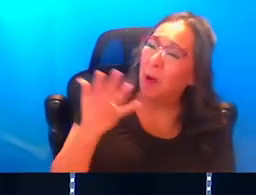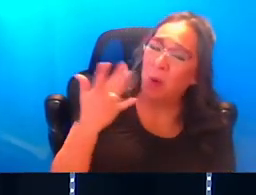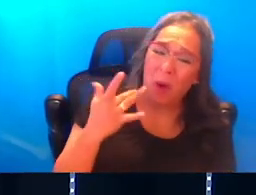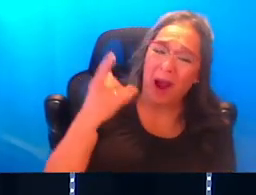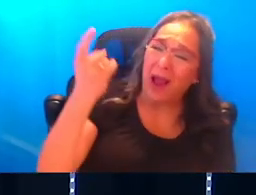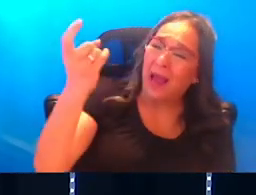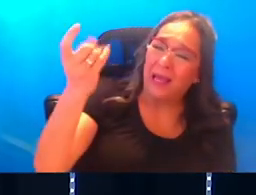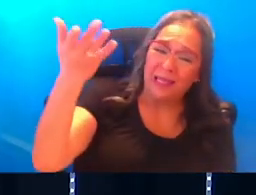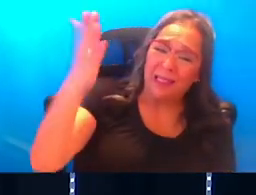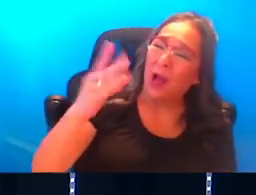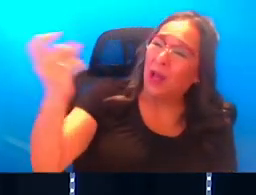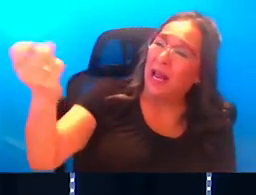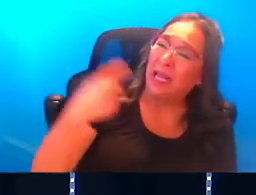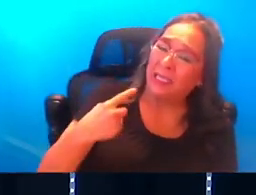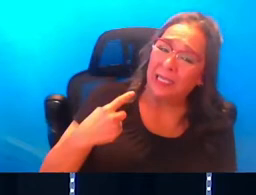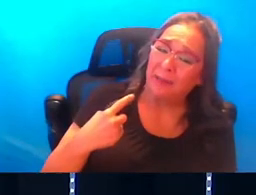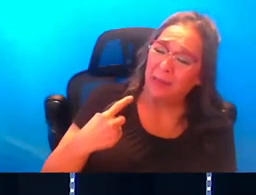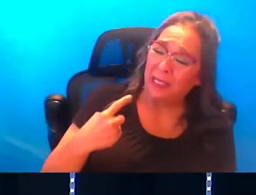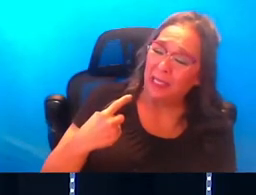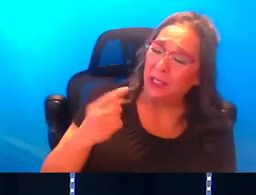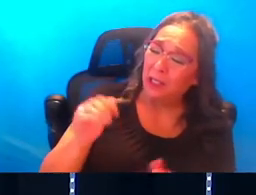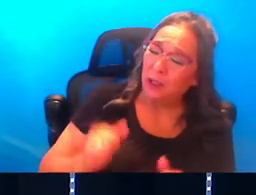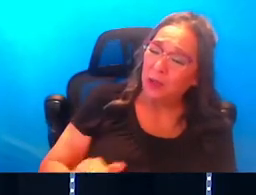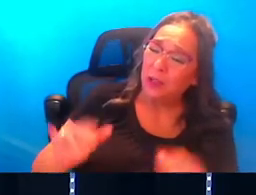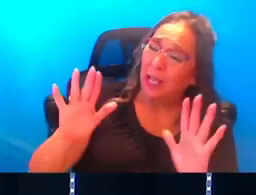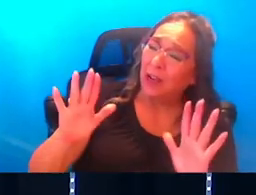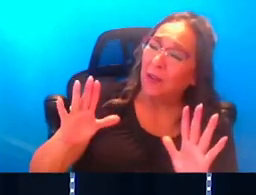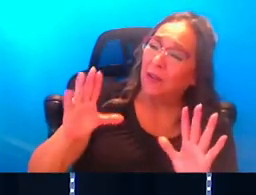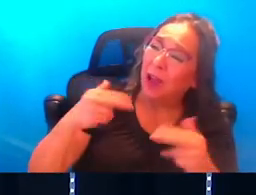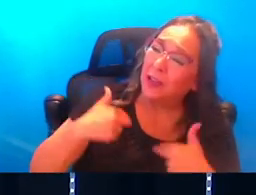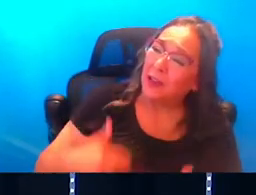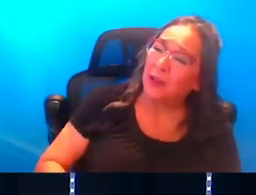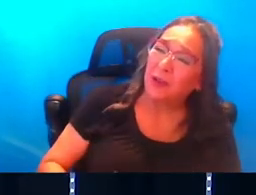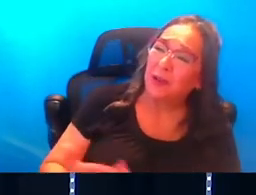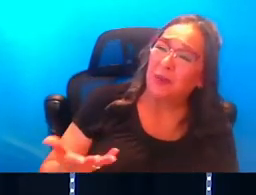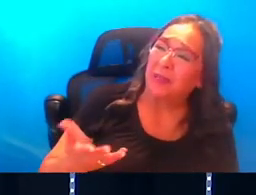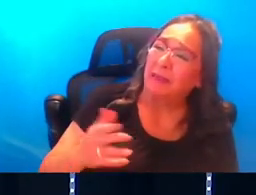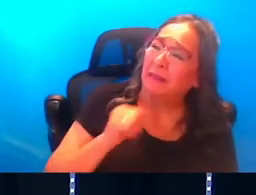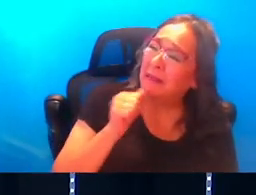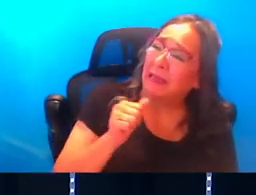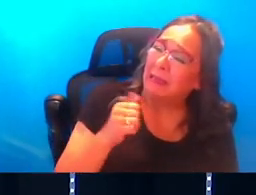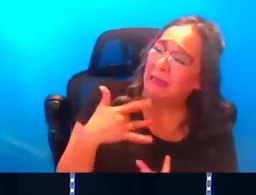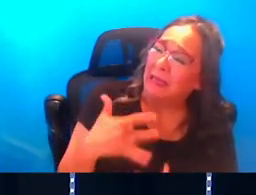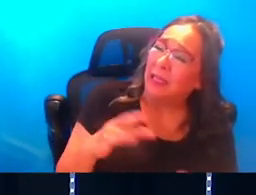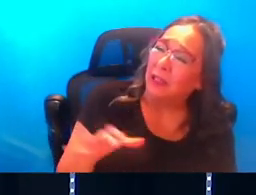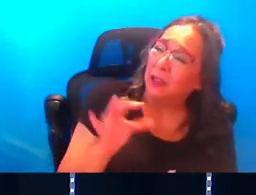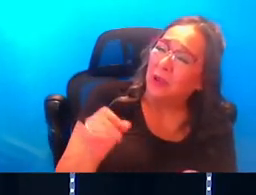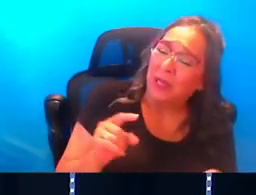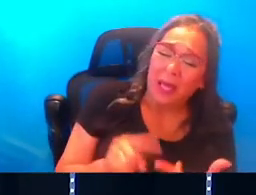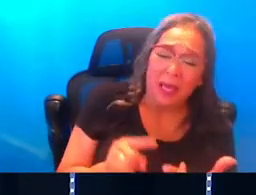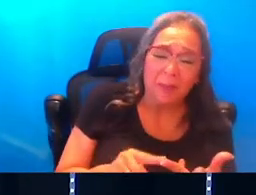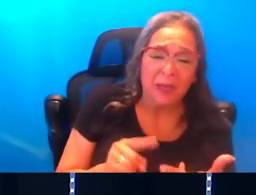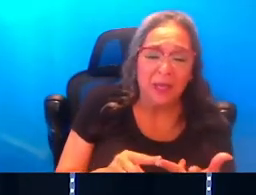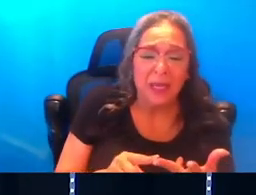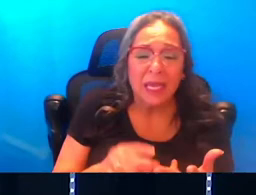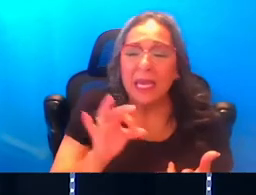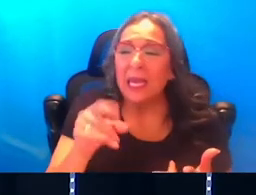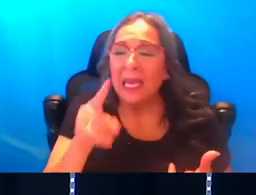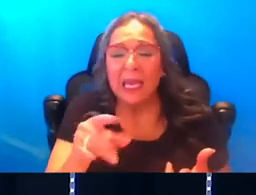not what he's about. So that's problem number two. Problem number three is, how in the world do we get the fulfillment of the promise if Isaac